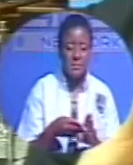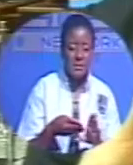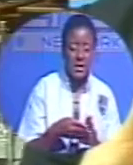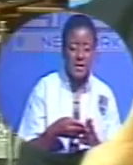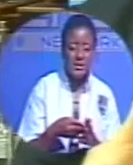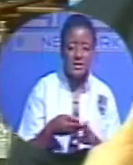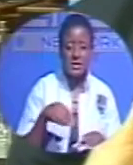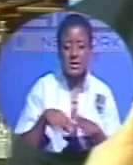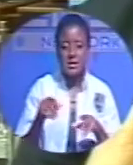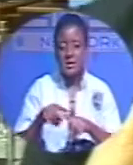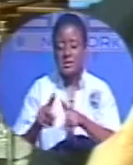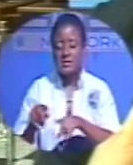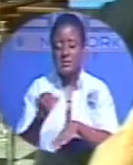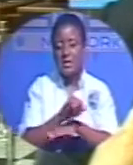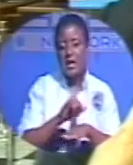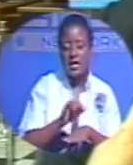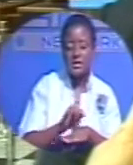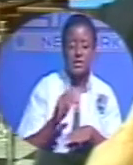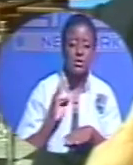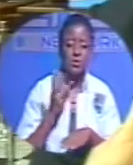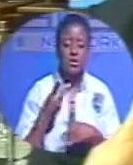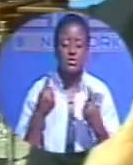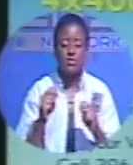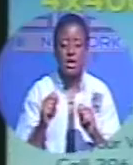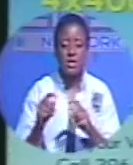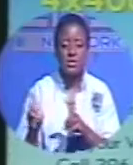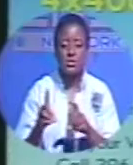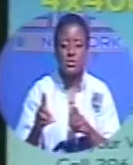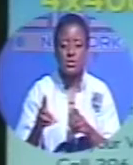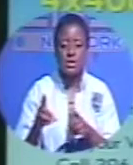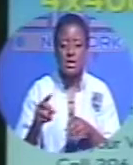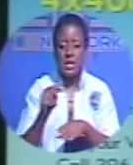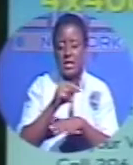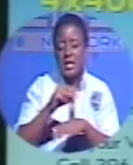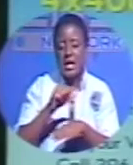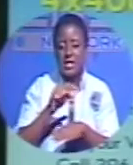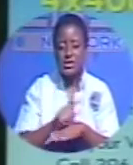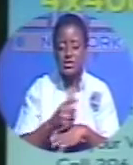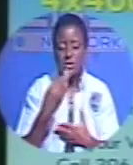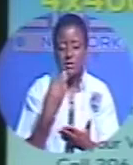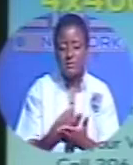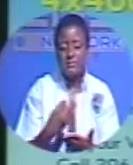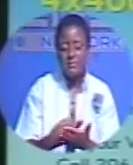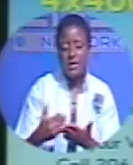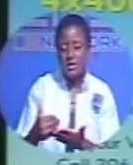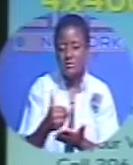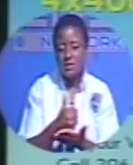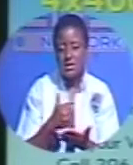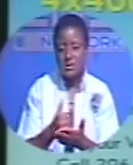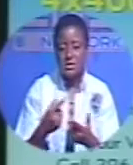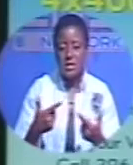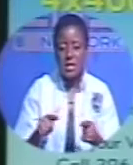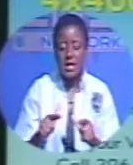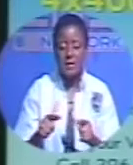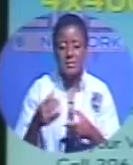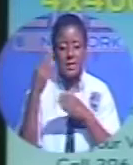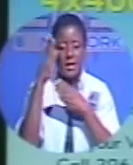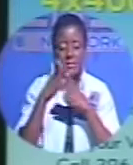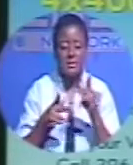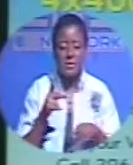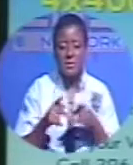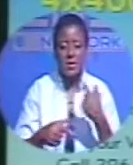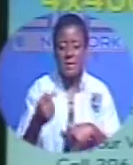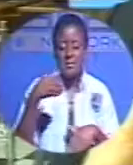San Sal. We said we're going to try and do a national fundraiser where we allow the Bahamian people to go ahead and come into any one of our branches and make